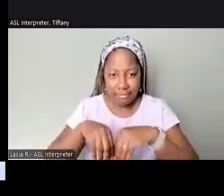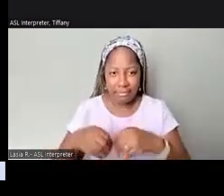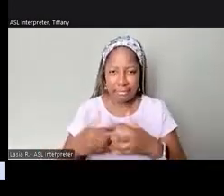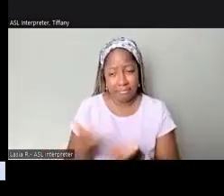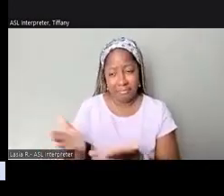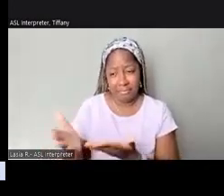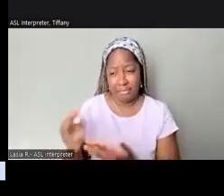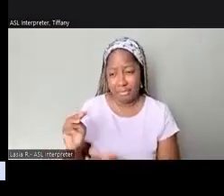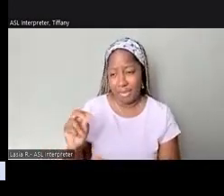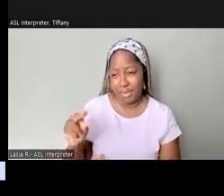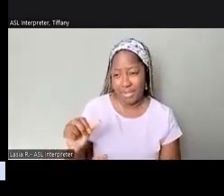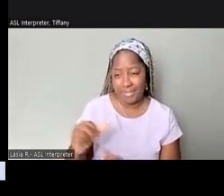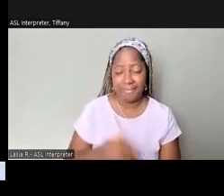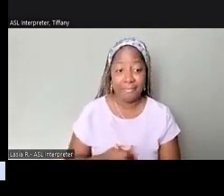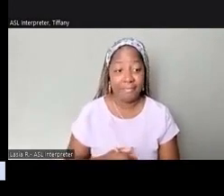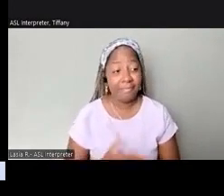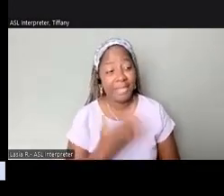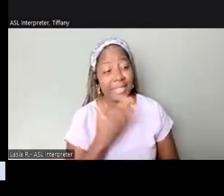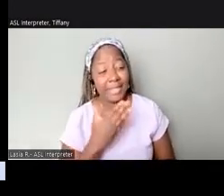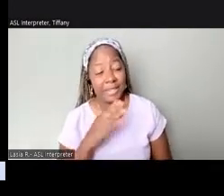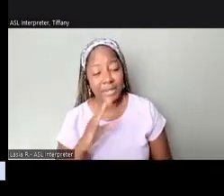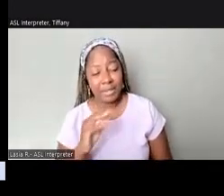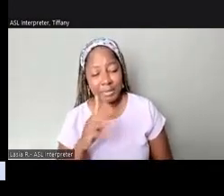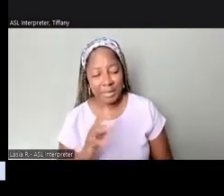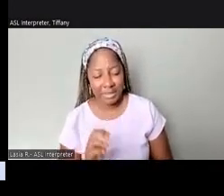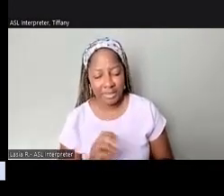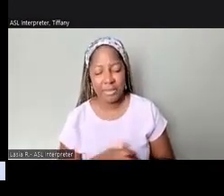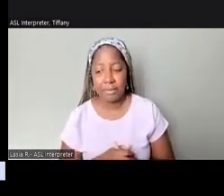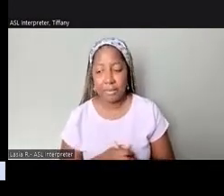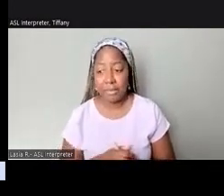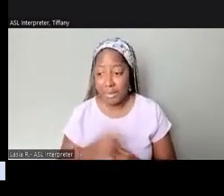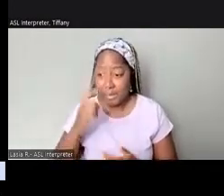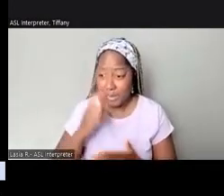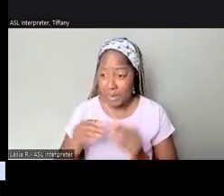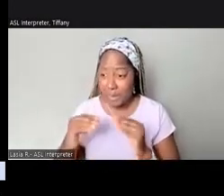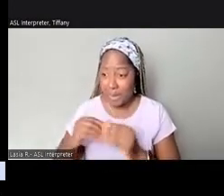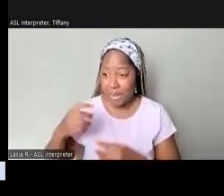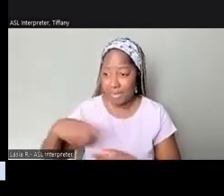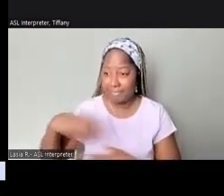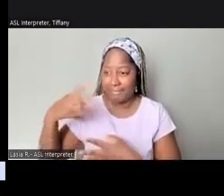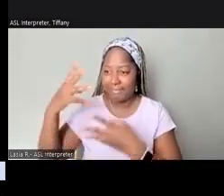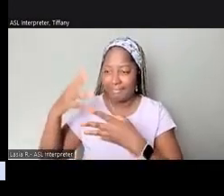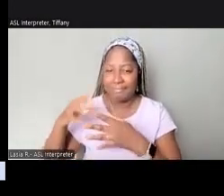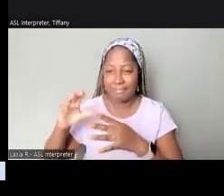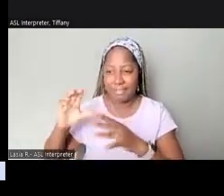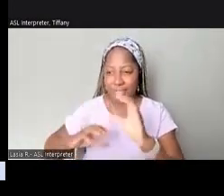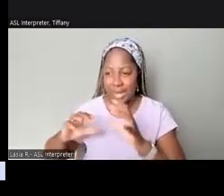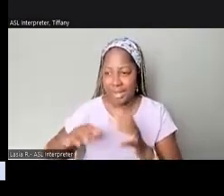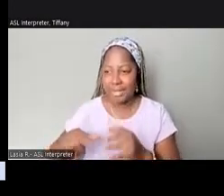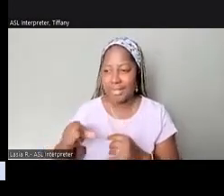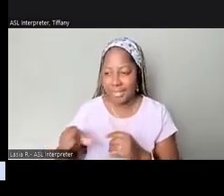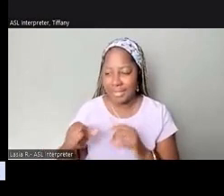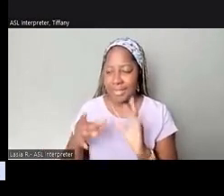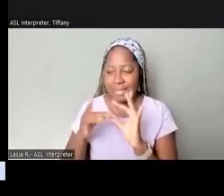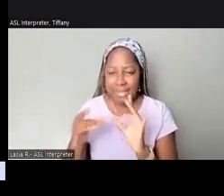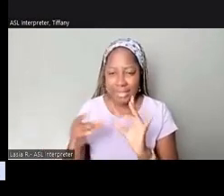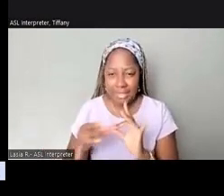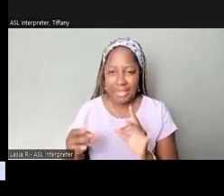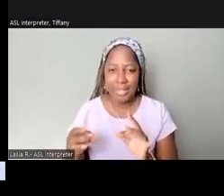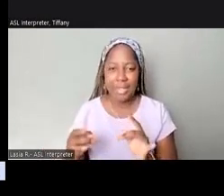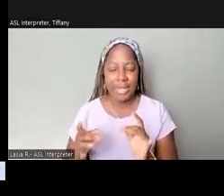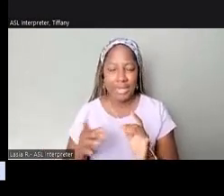Thank you, Camille. And folks in the chat box have actually started to kind of transition to what this looks like out in the field and what these